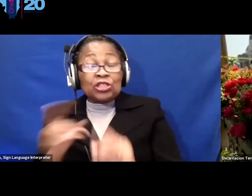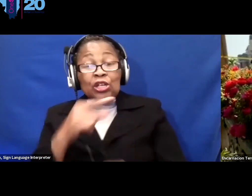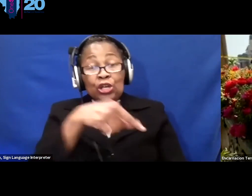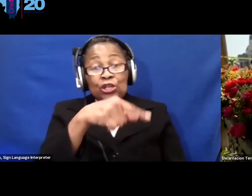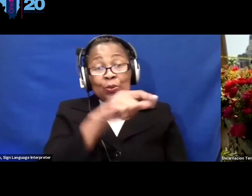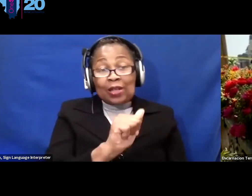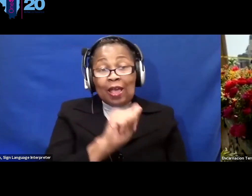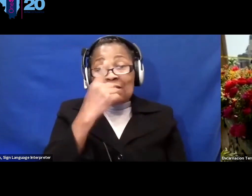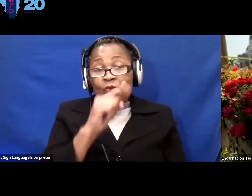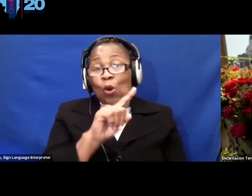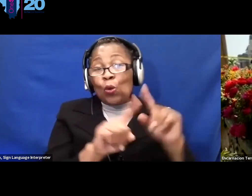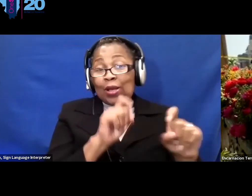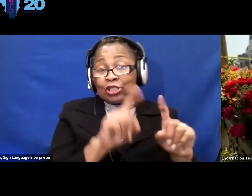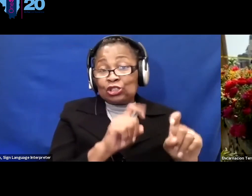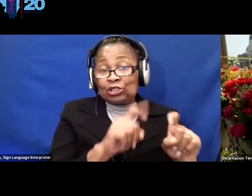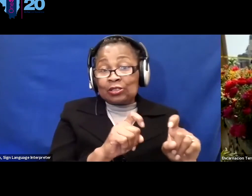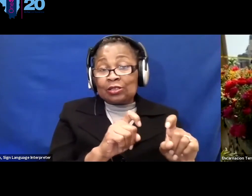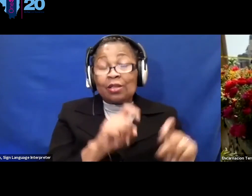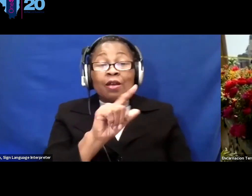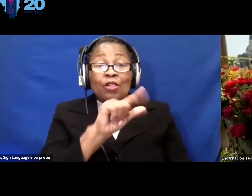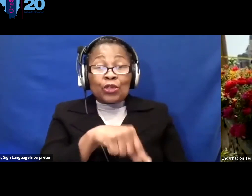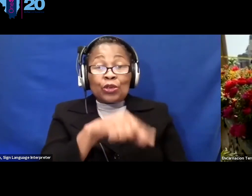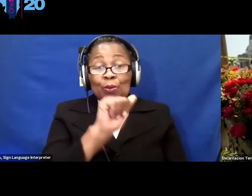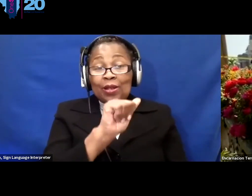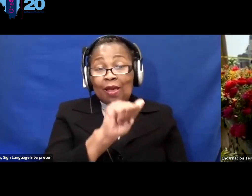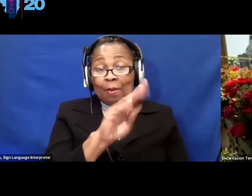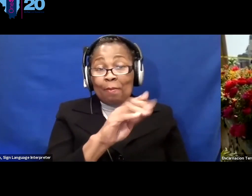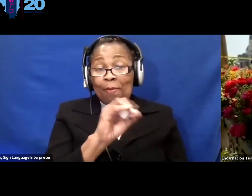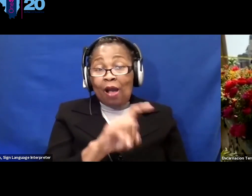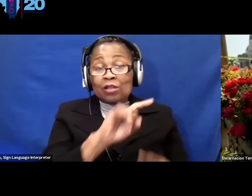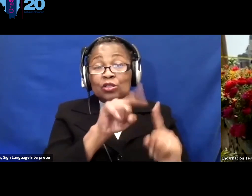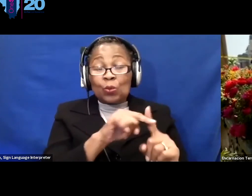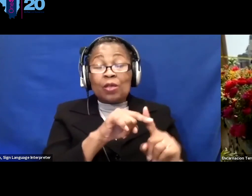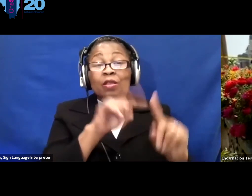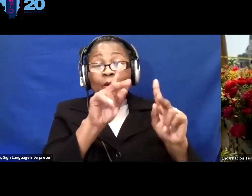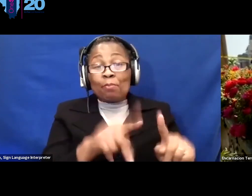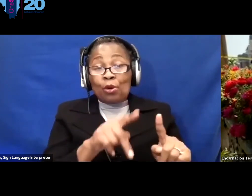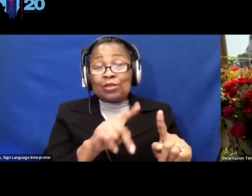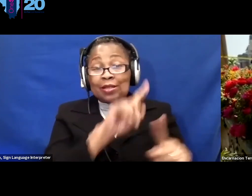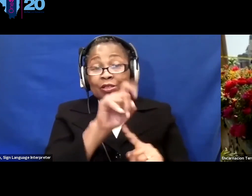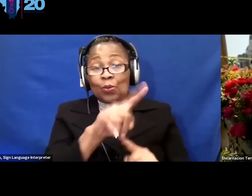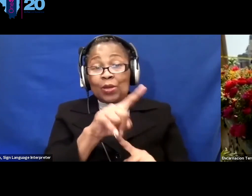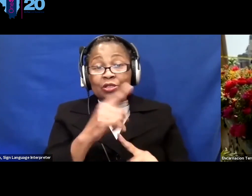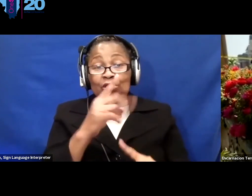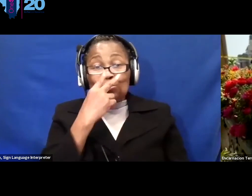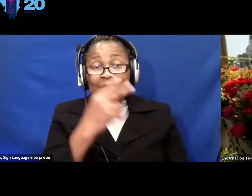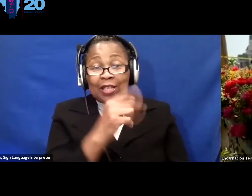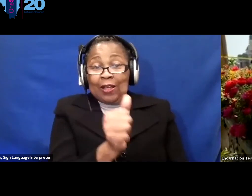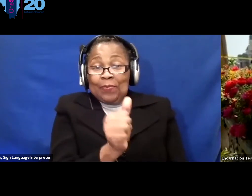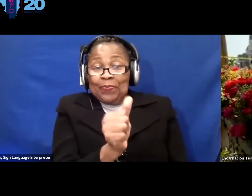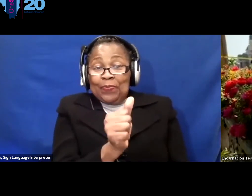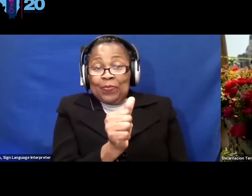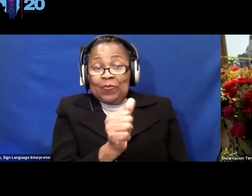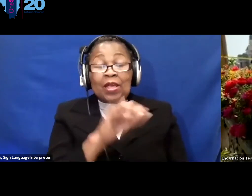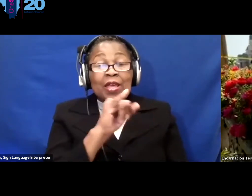official questions. In the Q&A box, when someone asks a question, you'll see a thumbs up like symbol underneath the question. If you